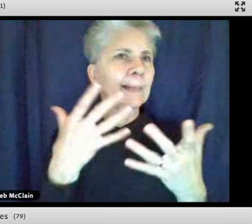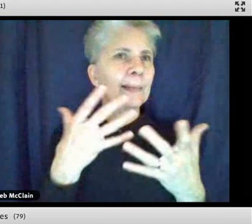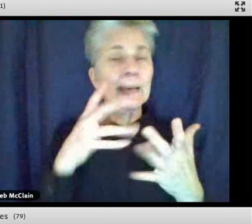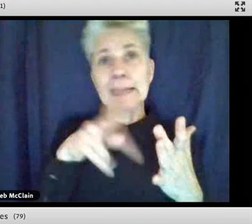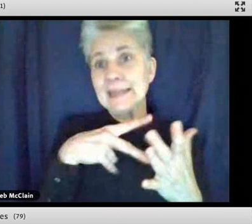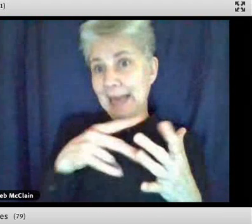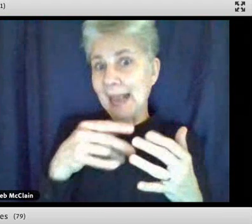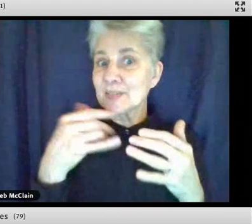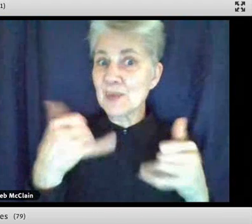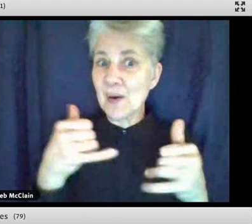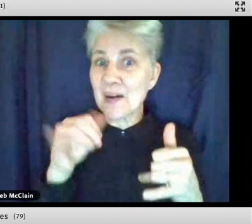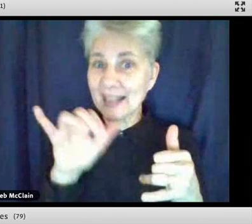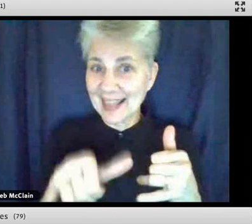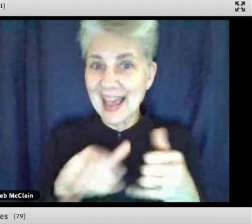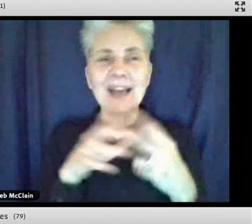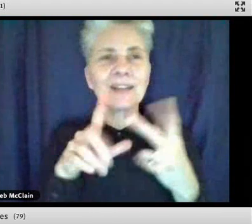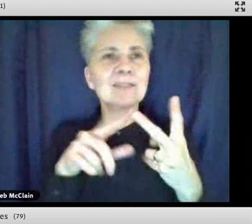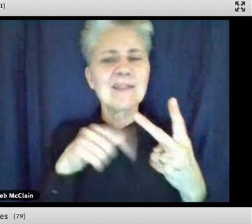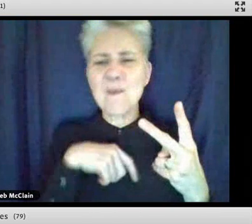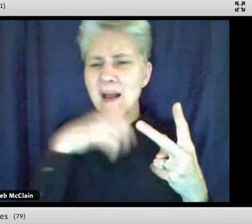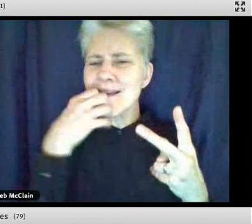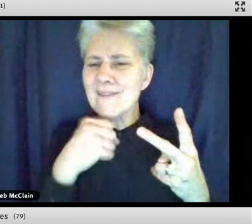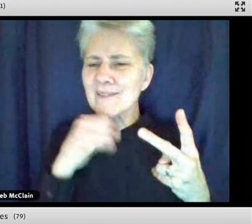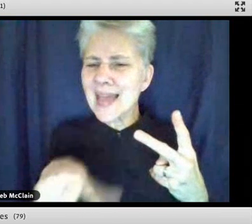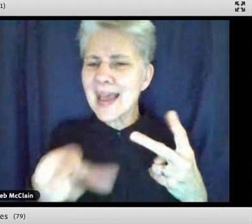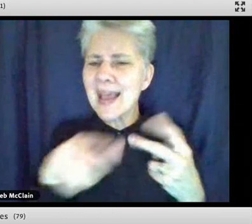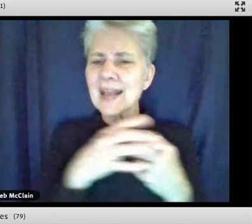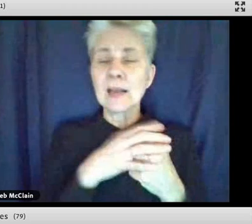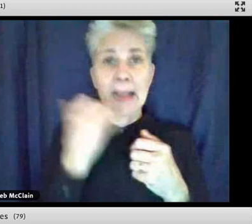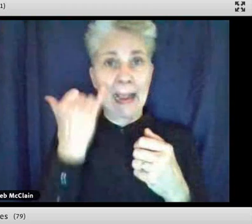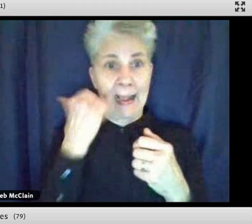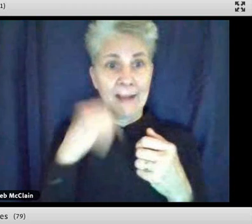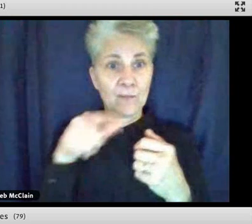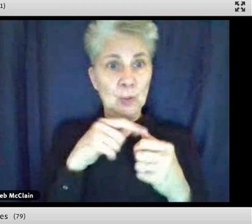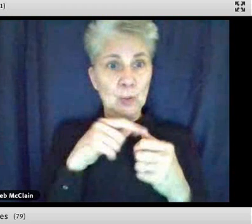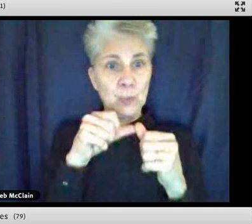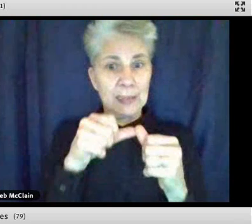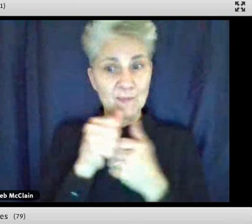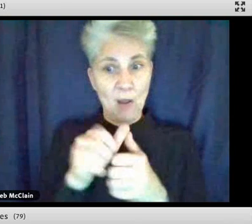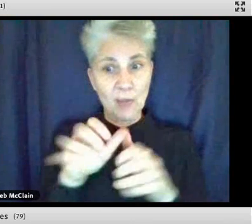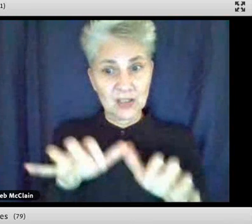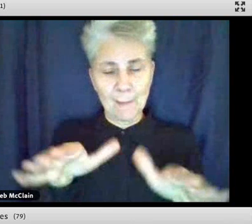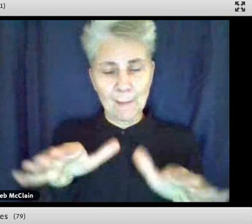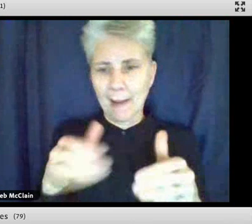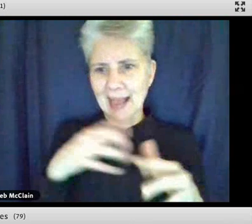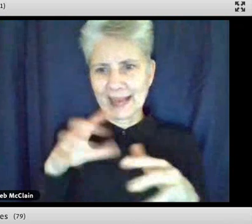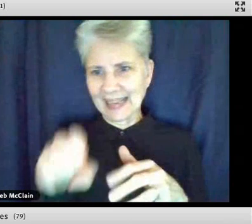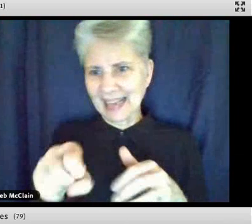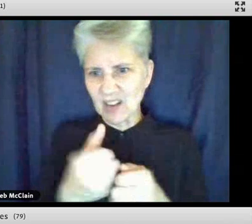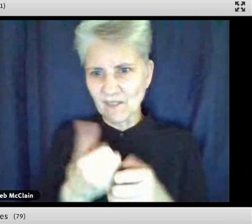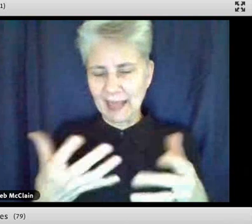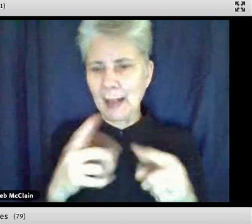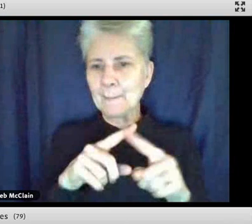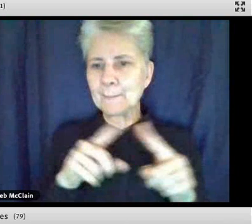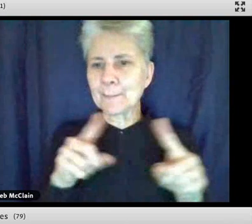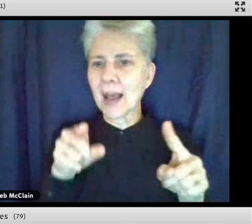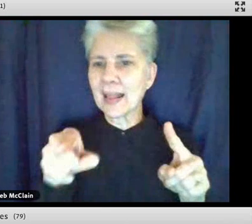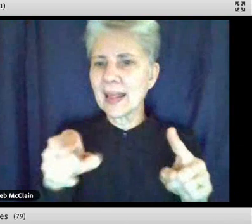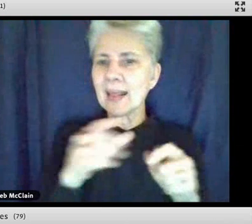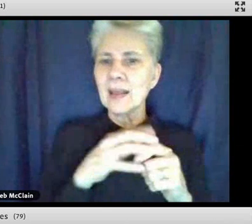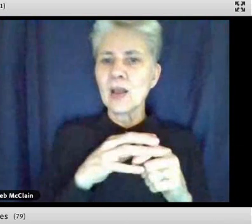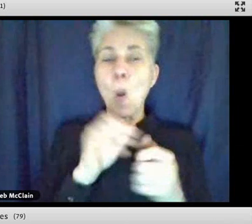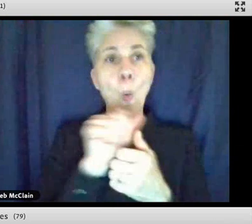party. Um, oh, I love that. If you guys keep following in the chat box, I can't catch every single thing, but